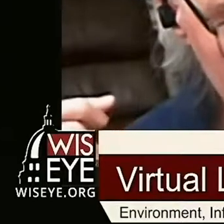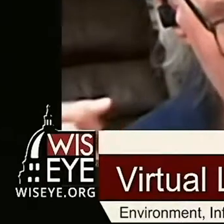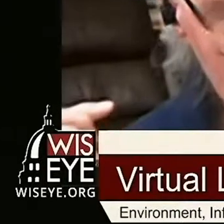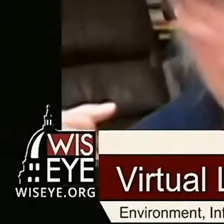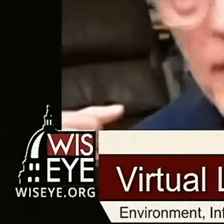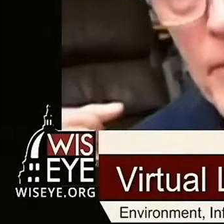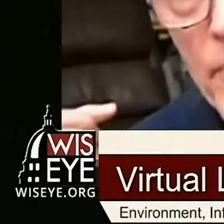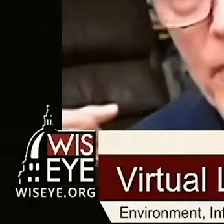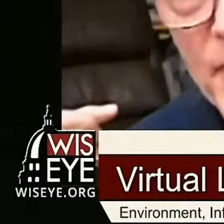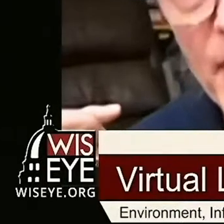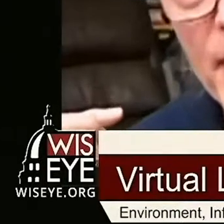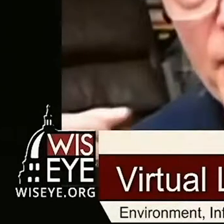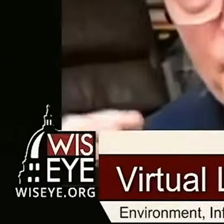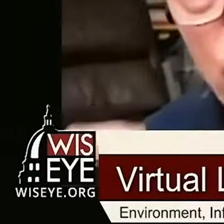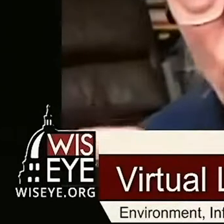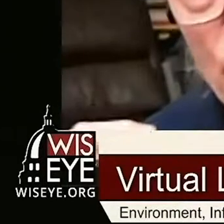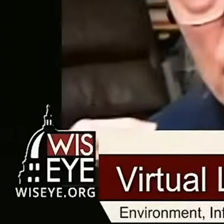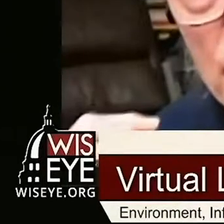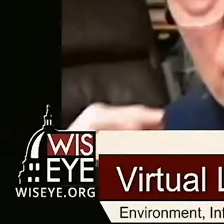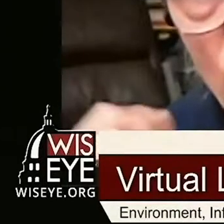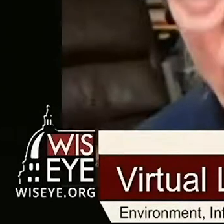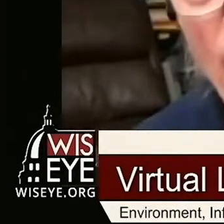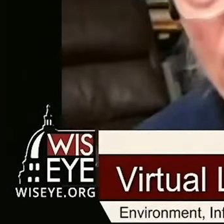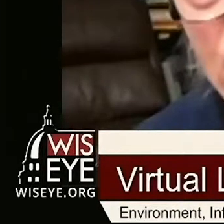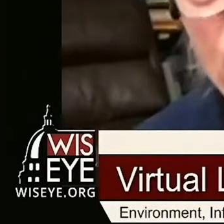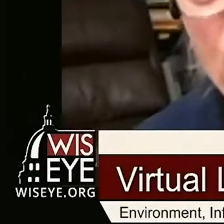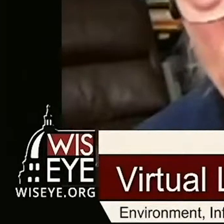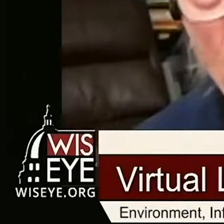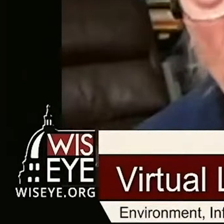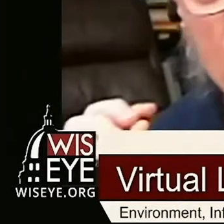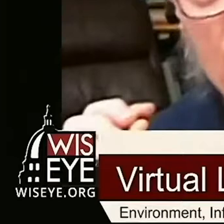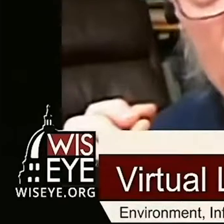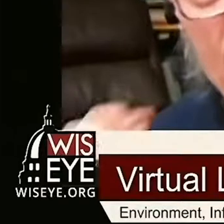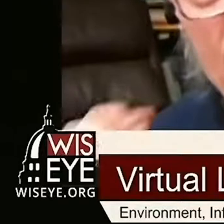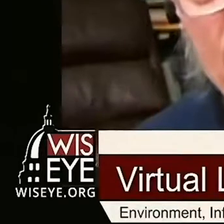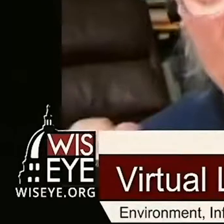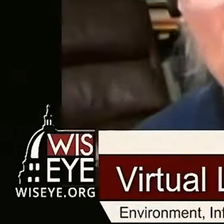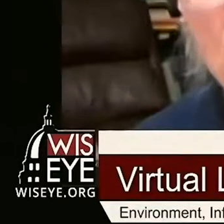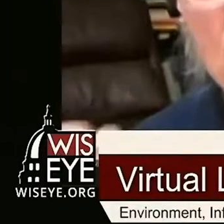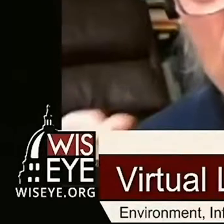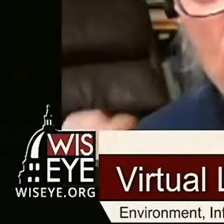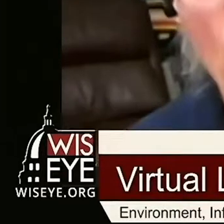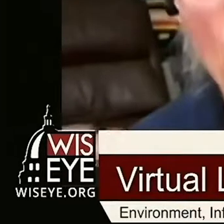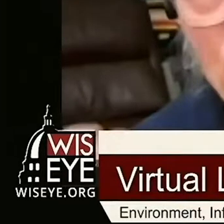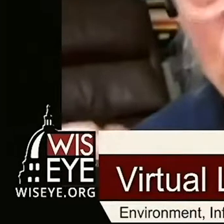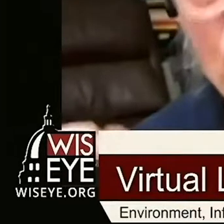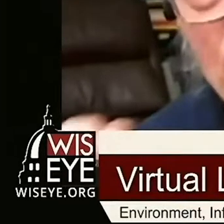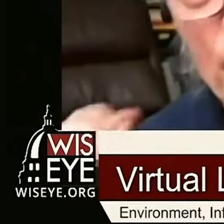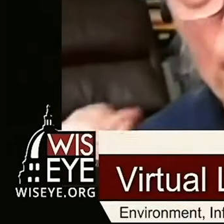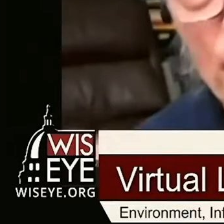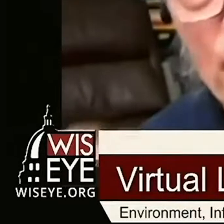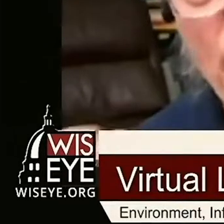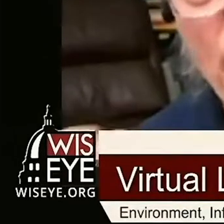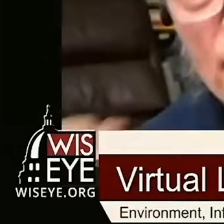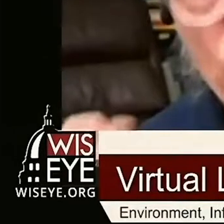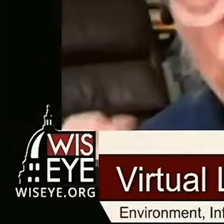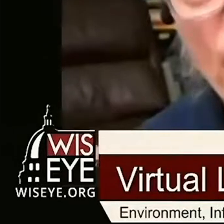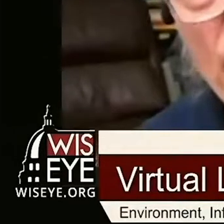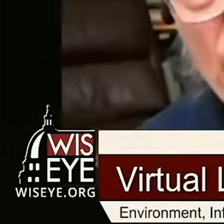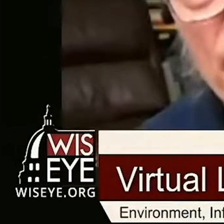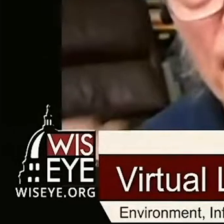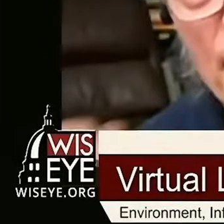ways that the state can support localities and municipalities. They need help, especially with the impact